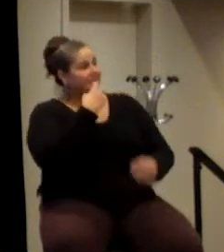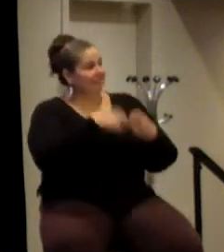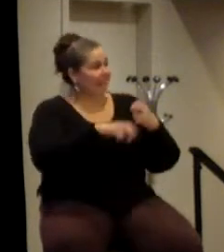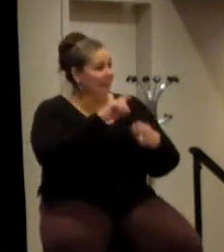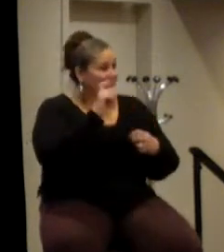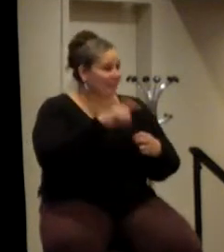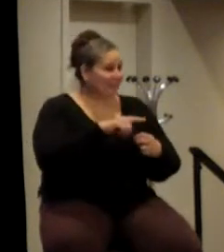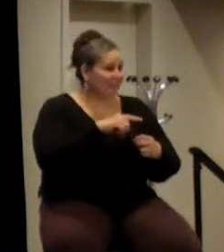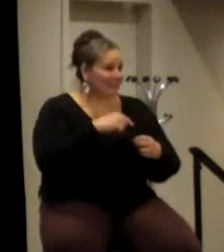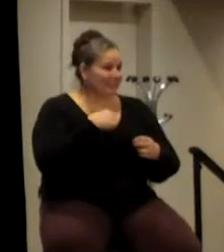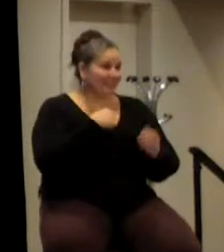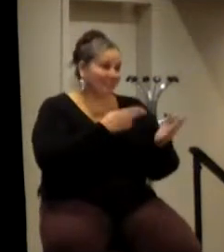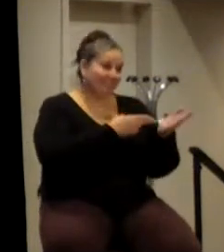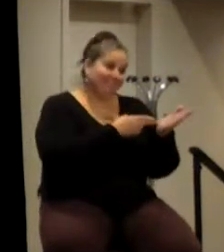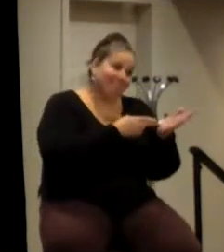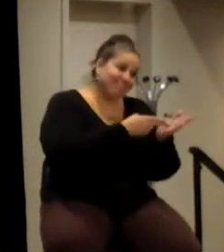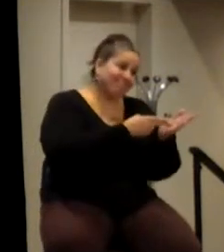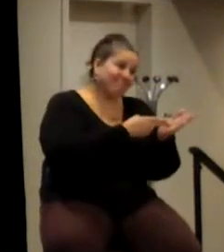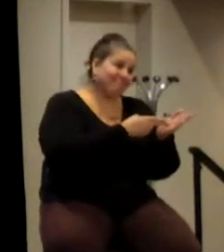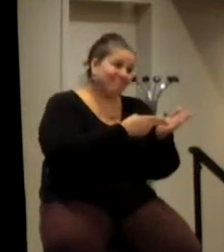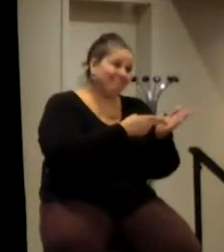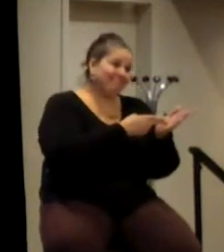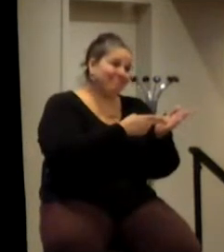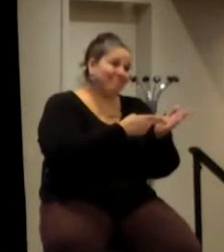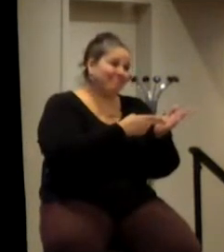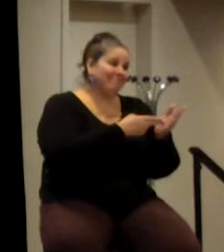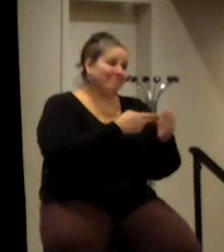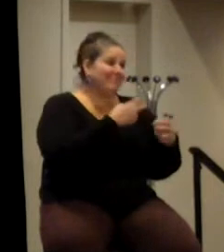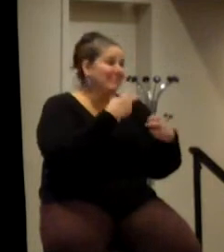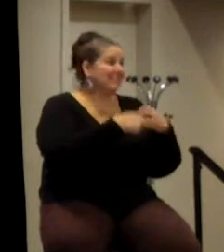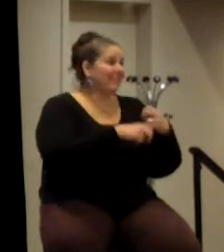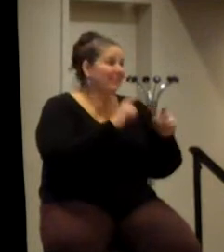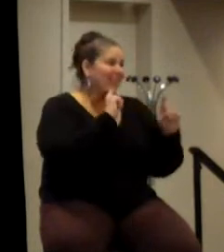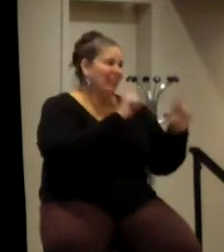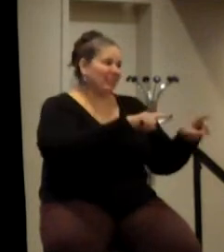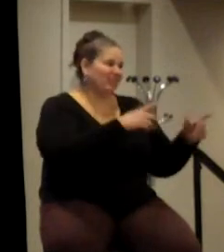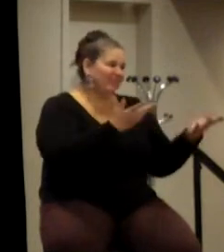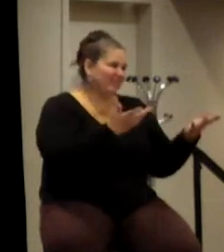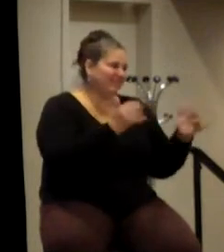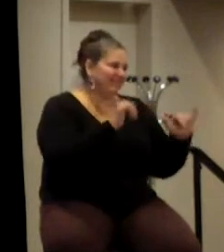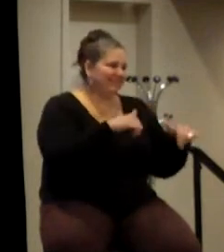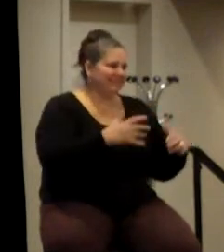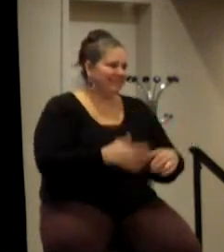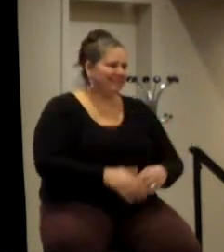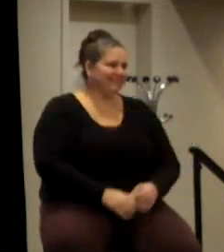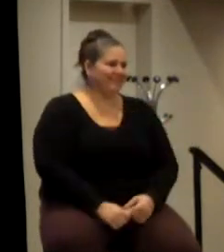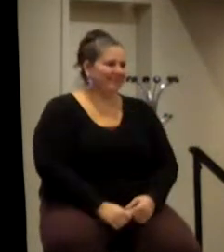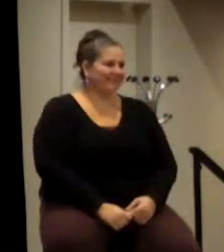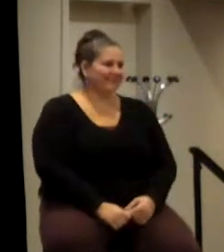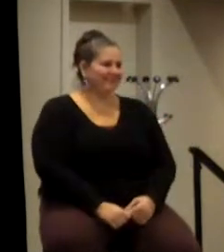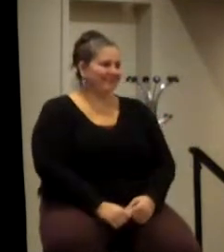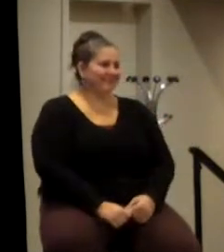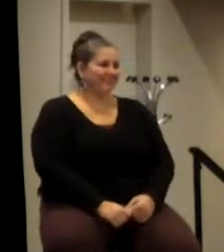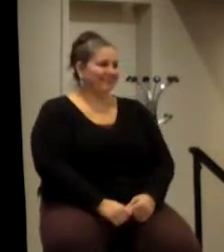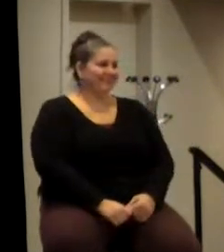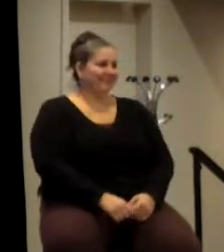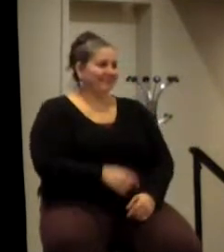answer that might be tough. And that's the I understand